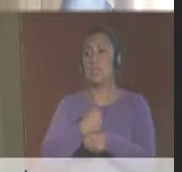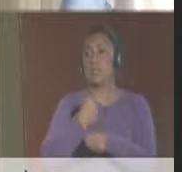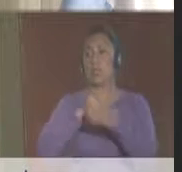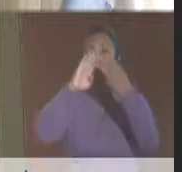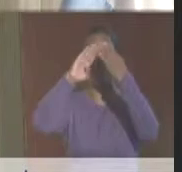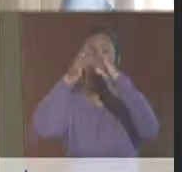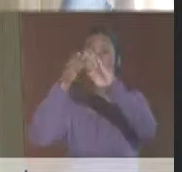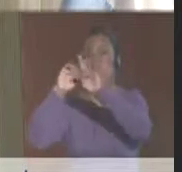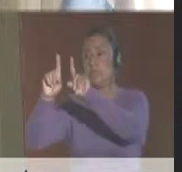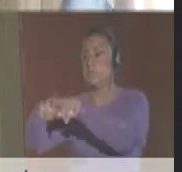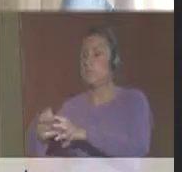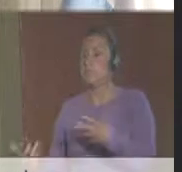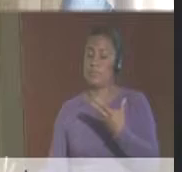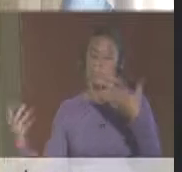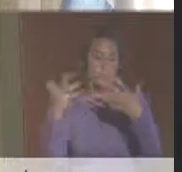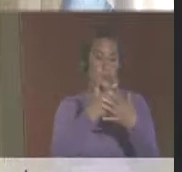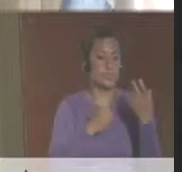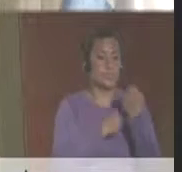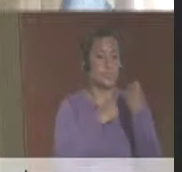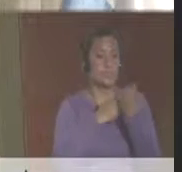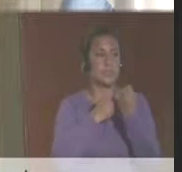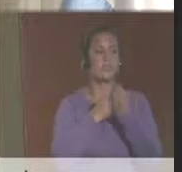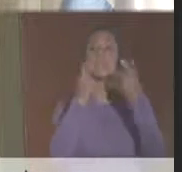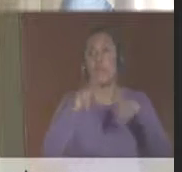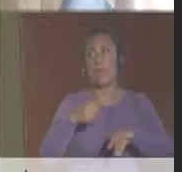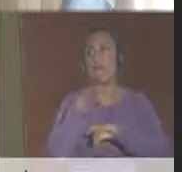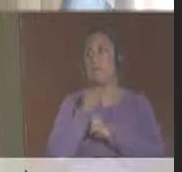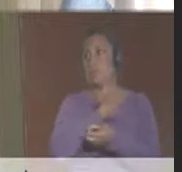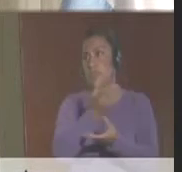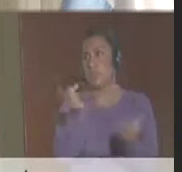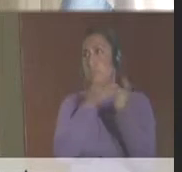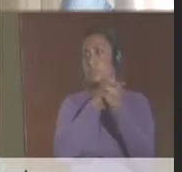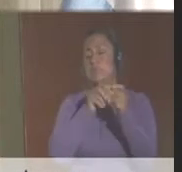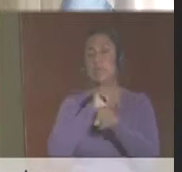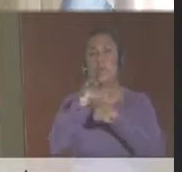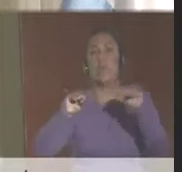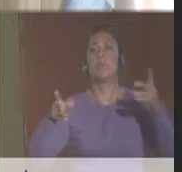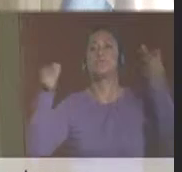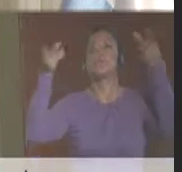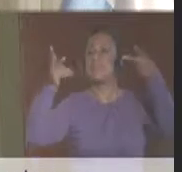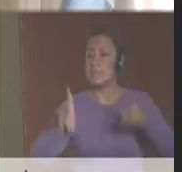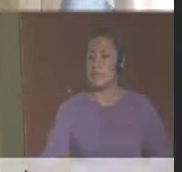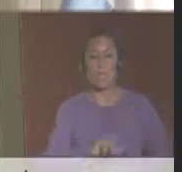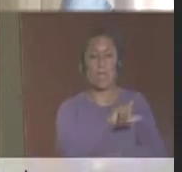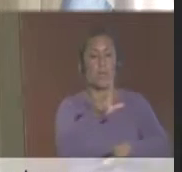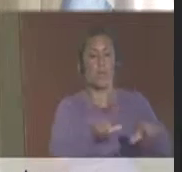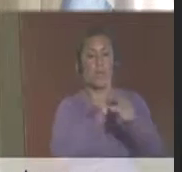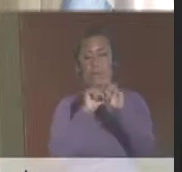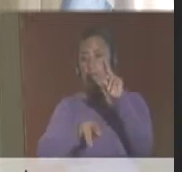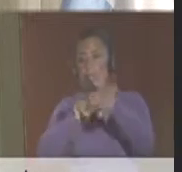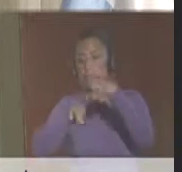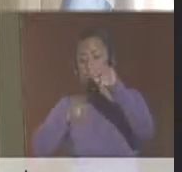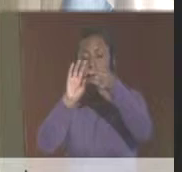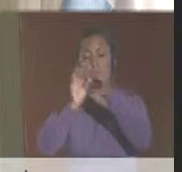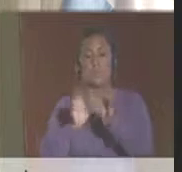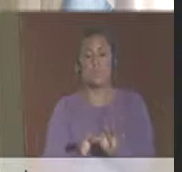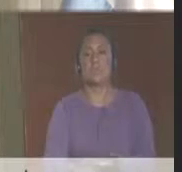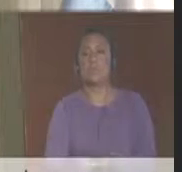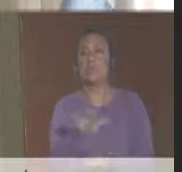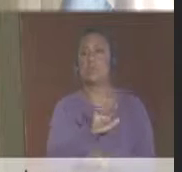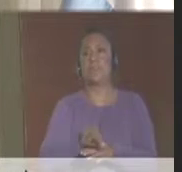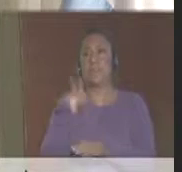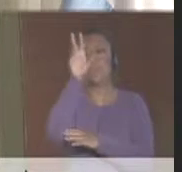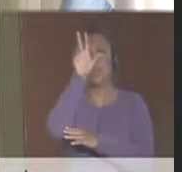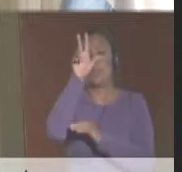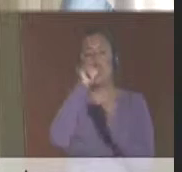working with the community, which in addition to the early warning systems has to do with the reconstruction depending on and